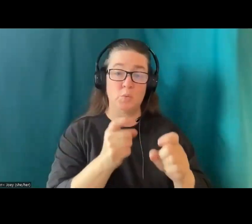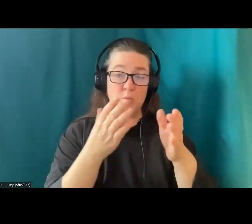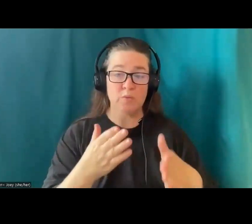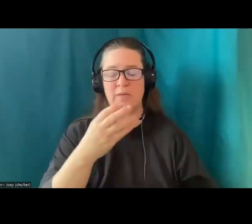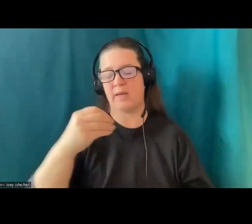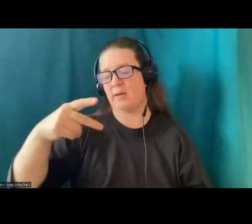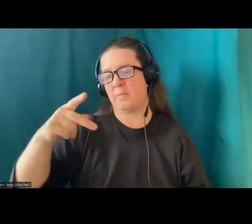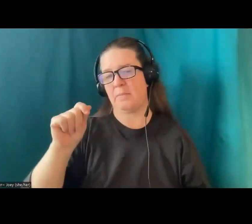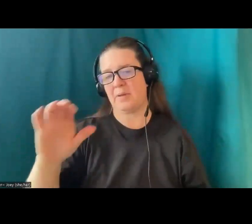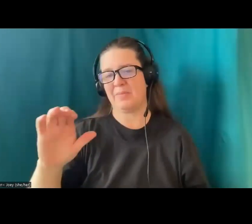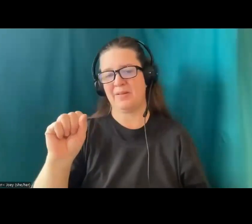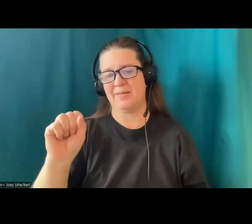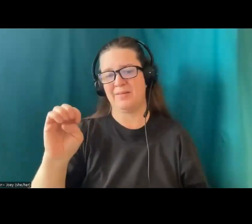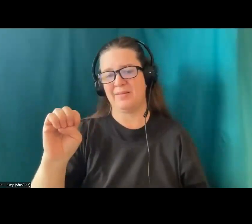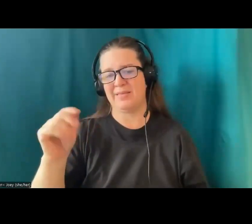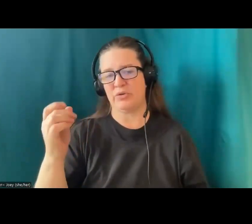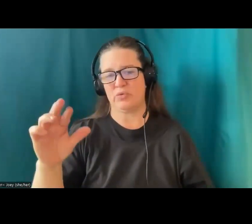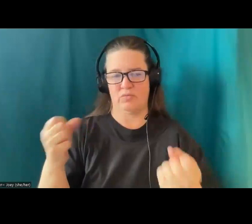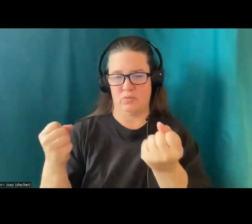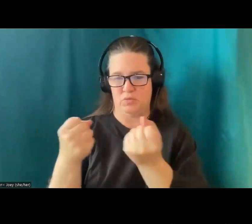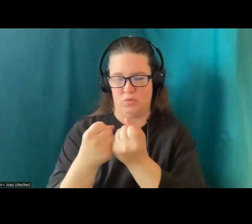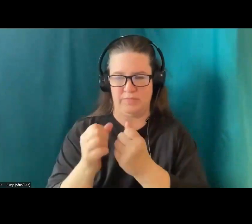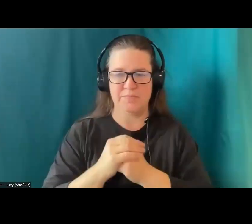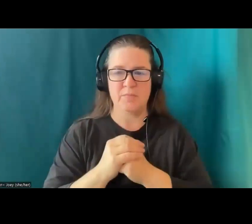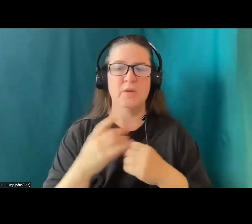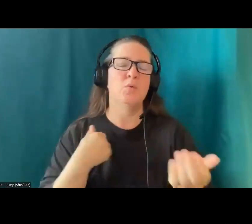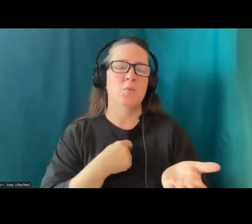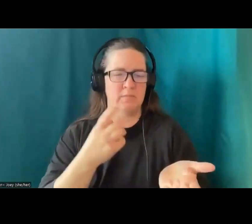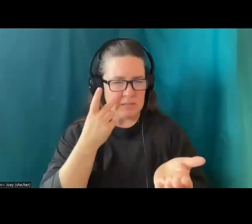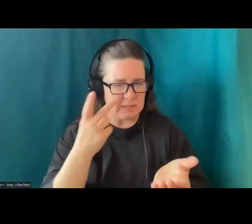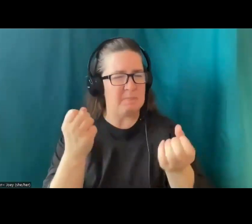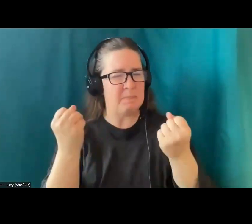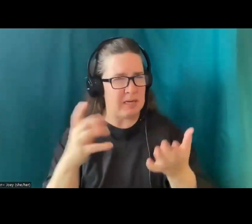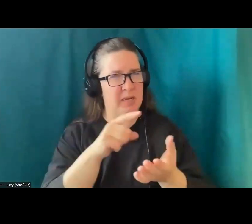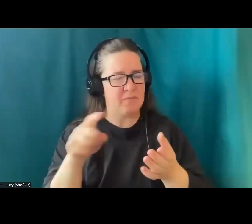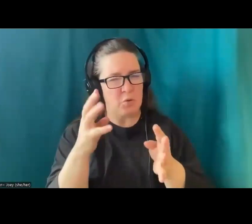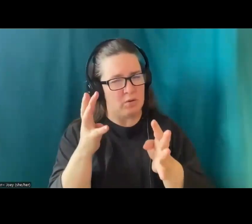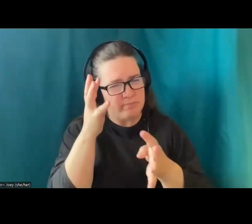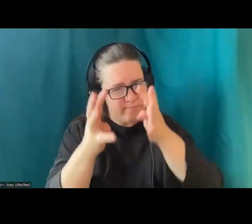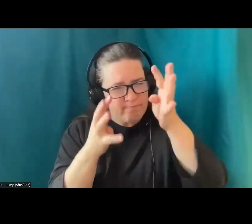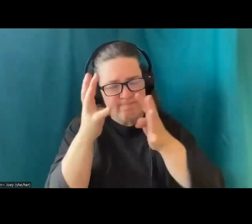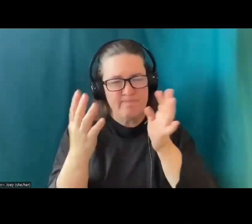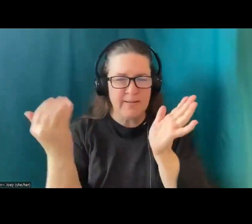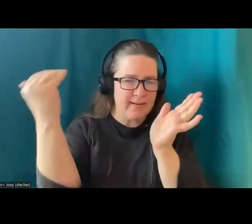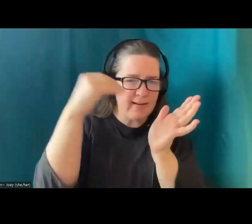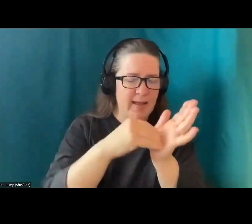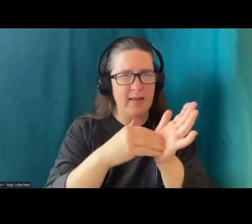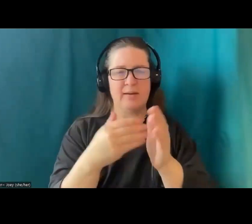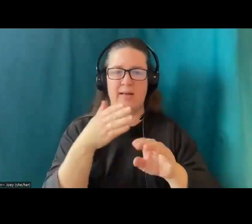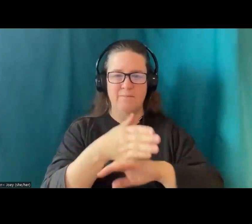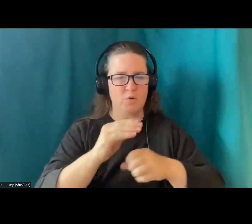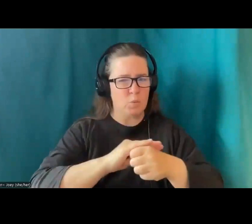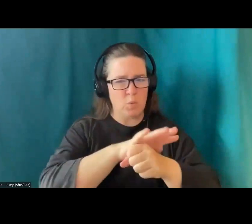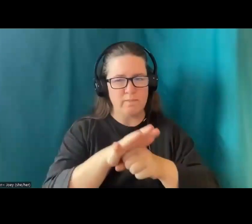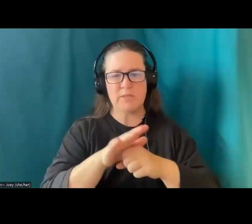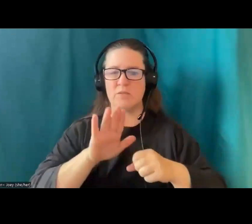and despite the difficulties, we have seen so many of you innovate and reinvent your organizations and your programming to